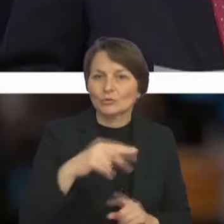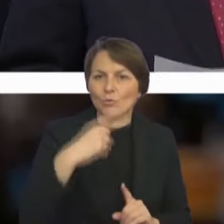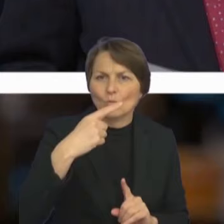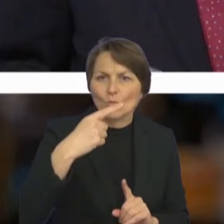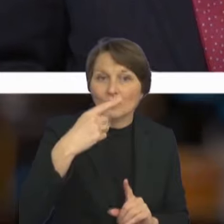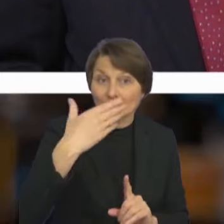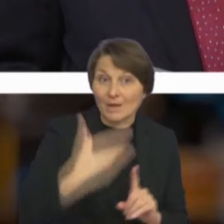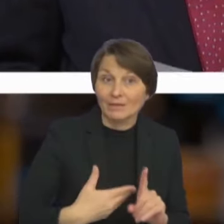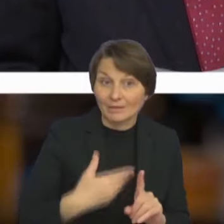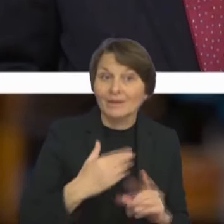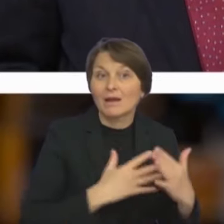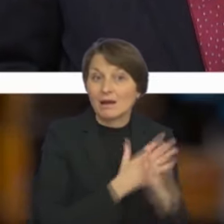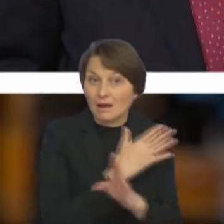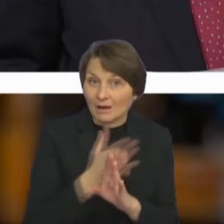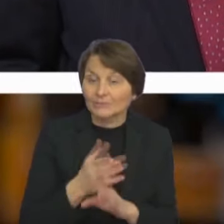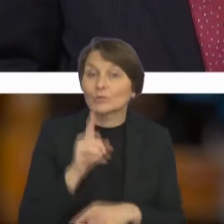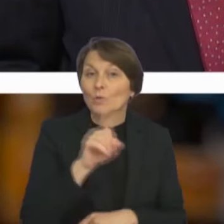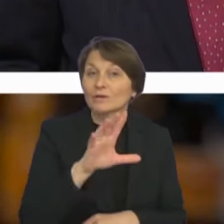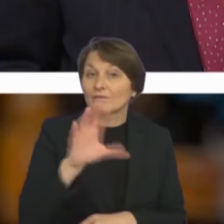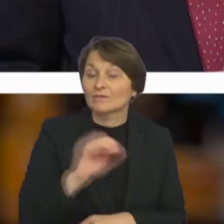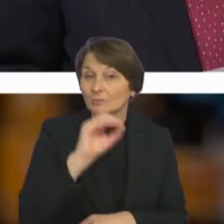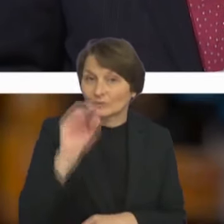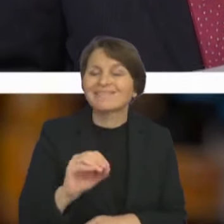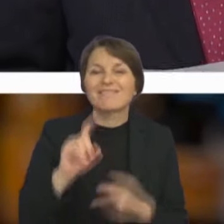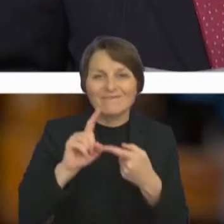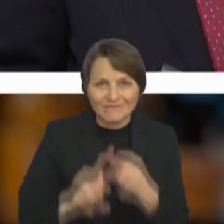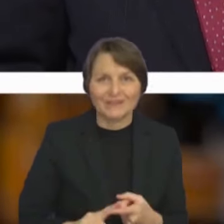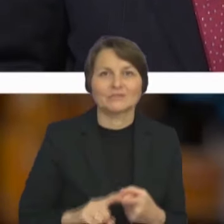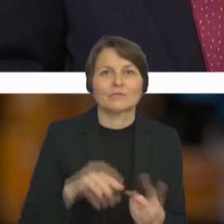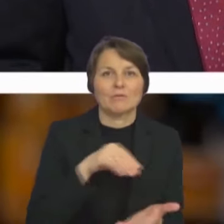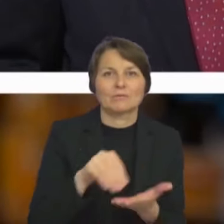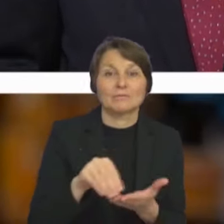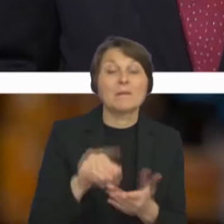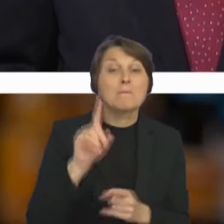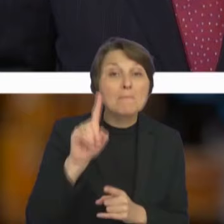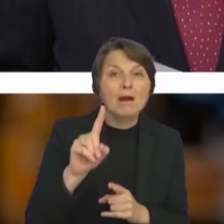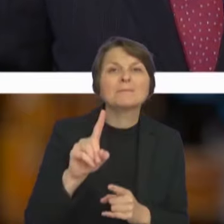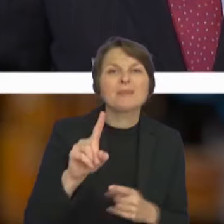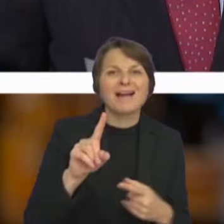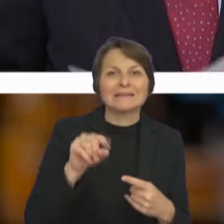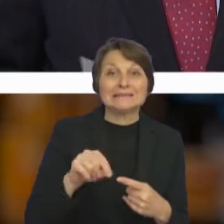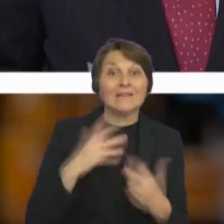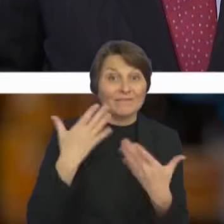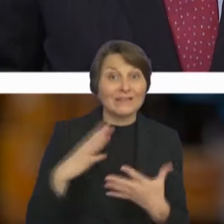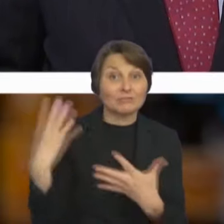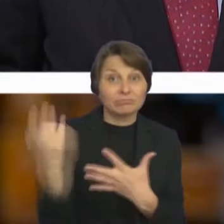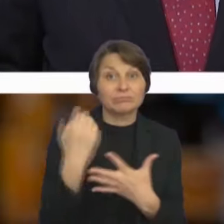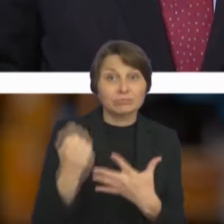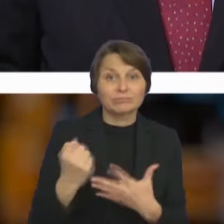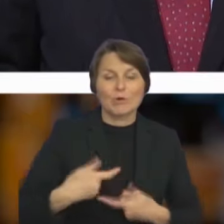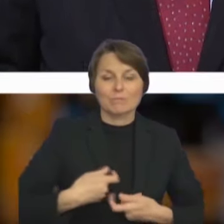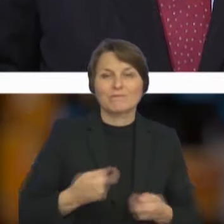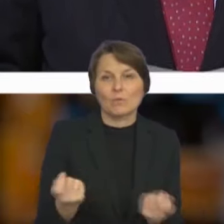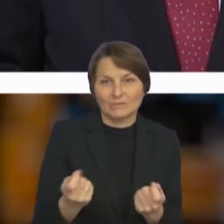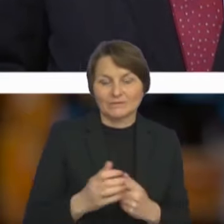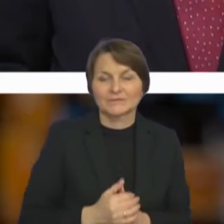to 50% of the fixed compensation, subject to the achievement of performance criteria, as well as an